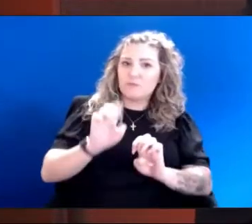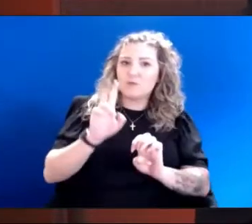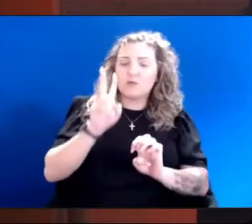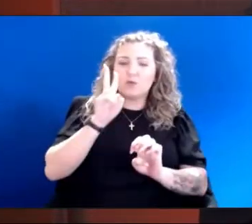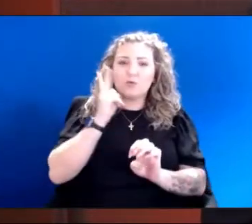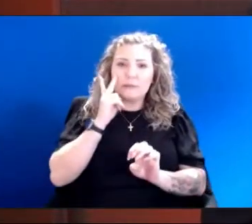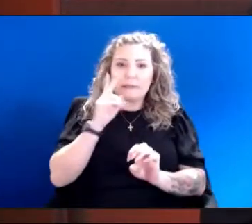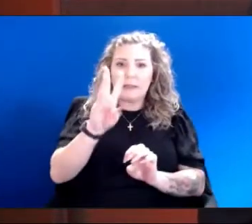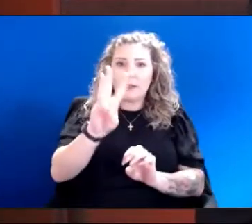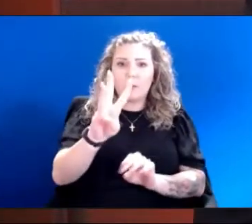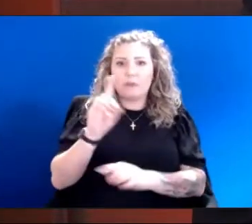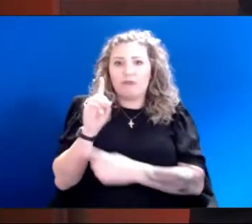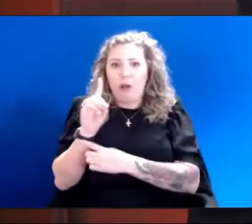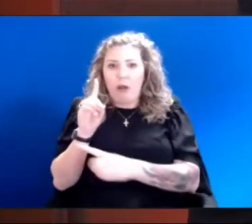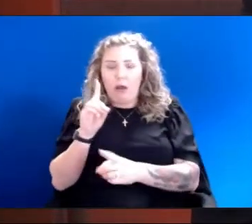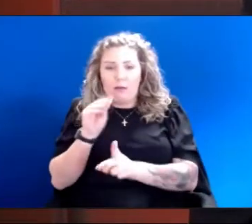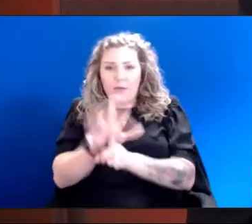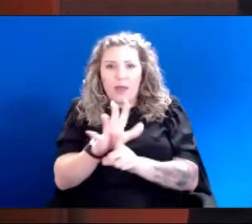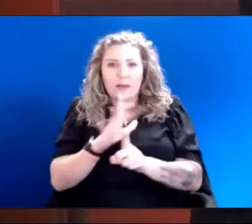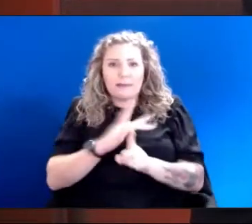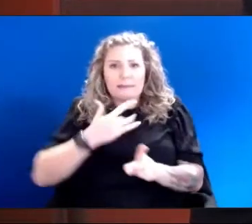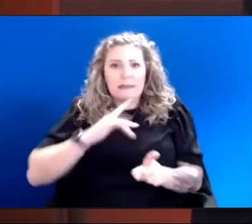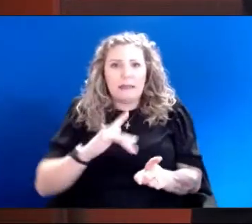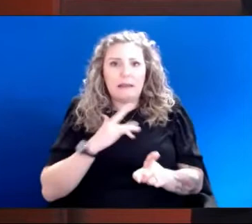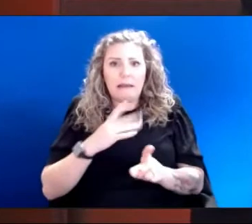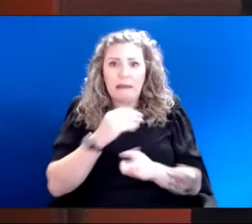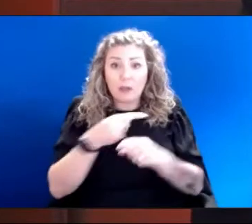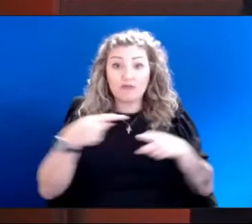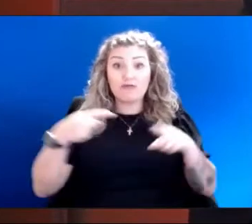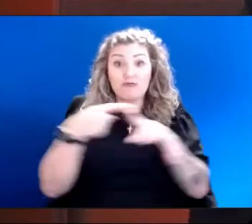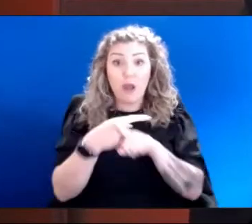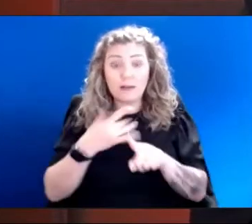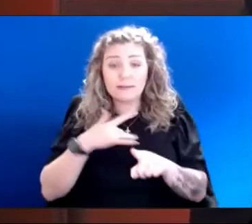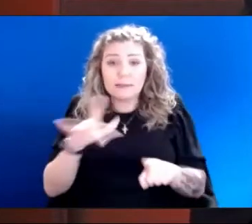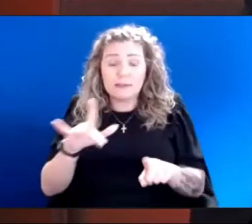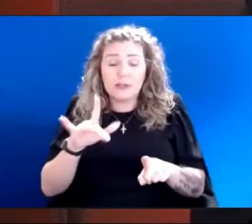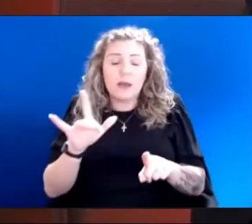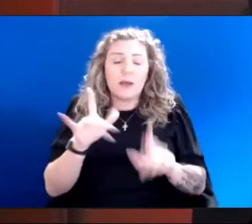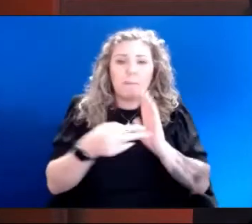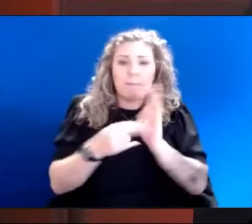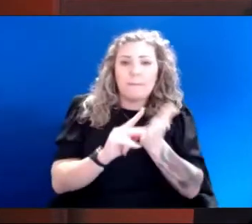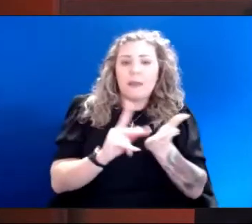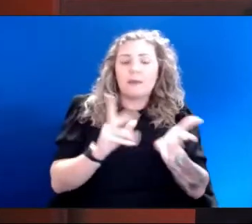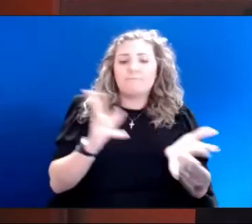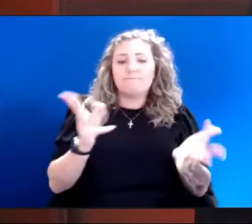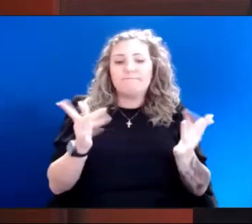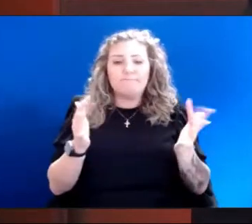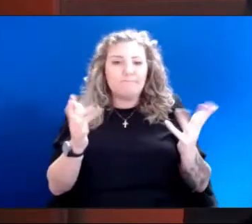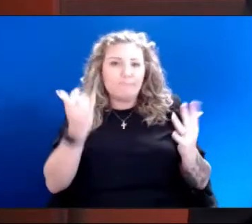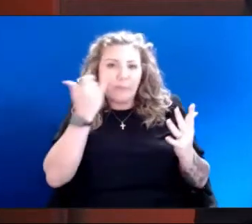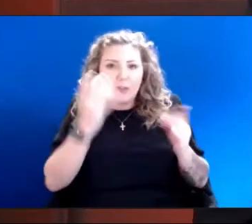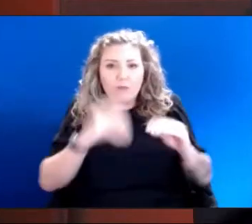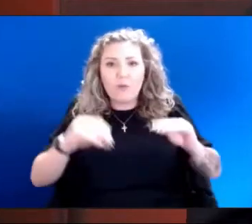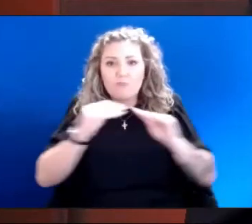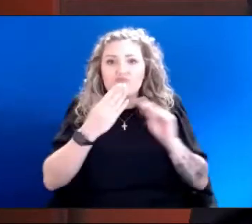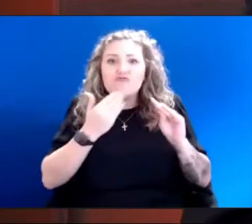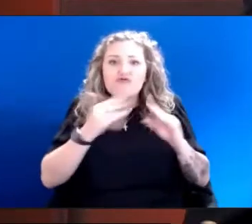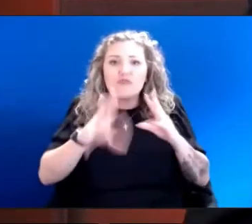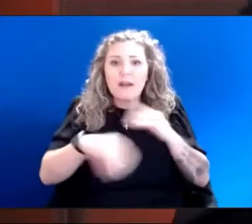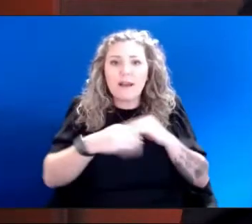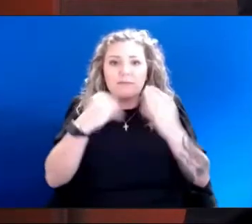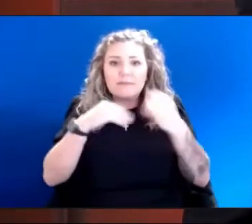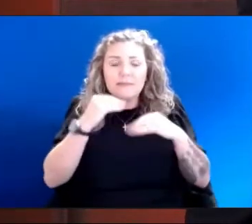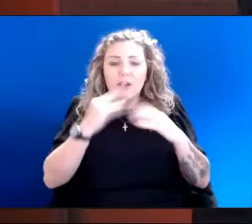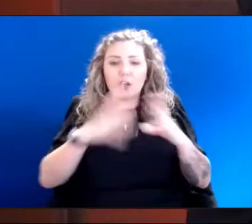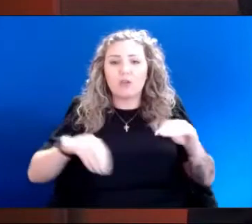see sensitization, you see all these different things, even cross-sensitization to where if you're having more sugar in your diet, you'll be more likely